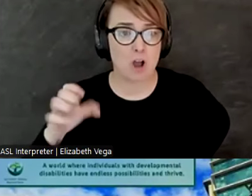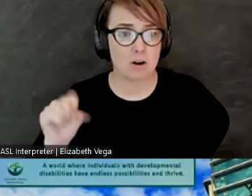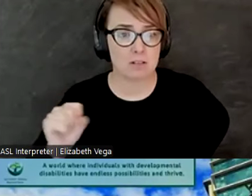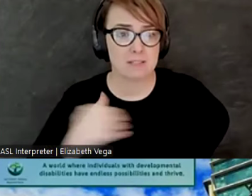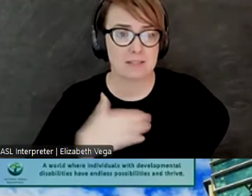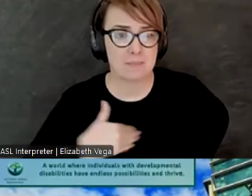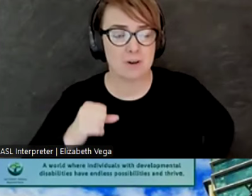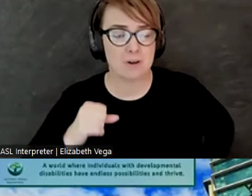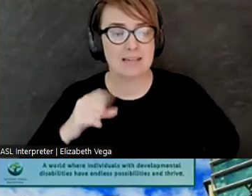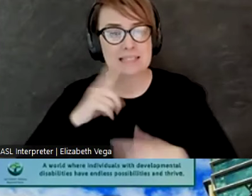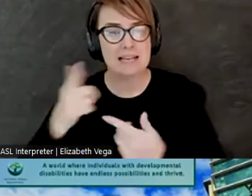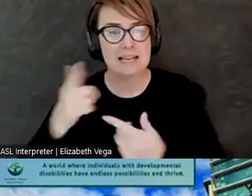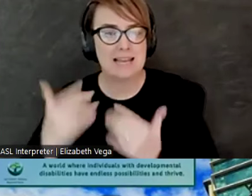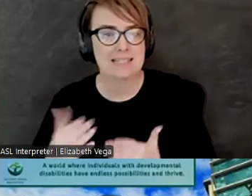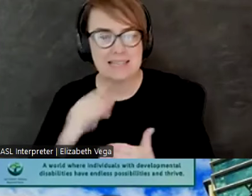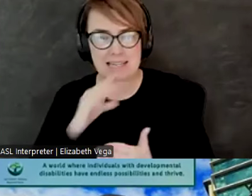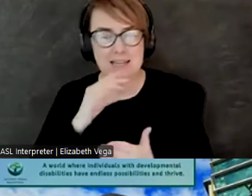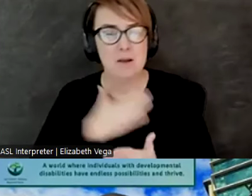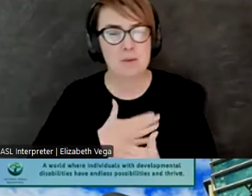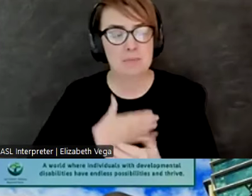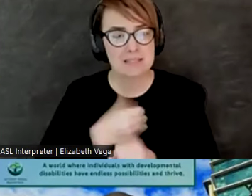someone please promote him as a panelist?